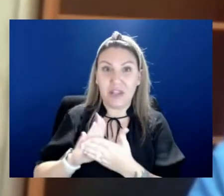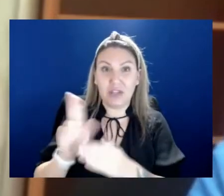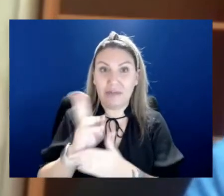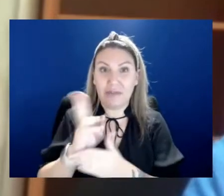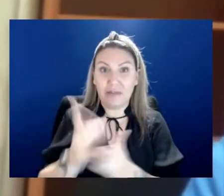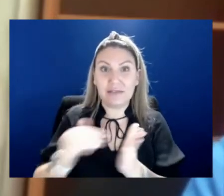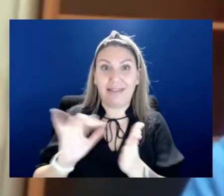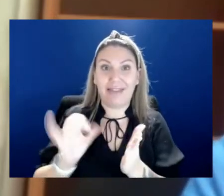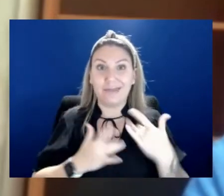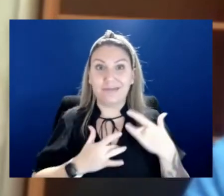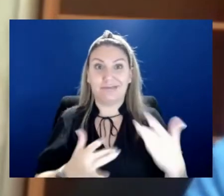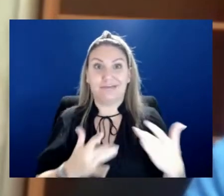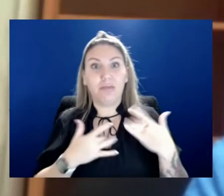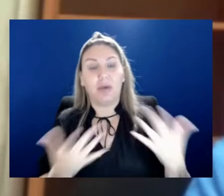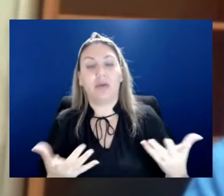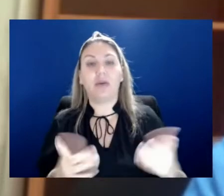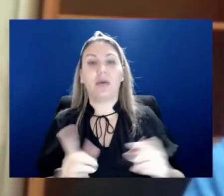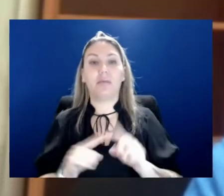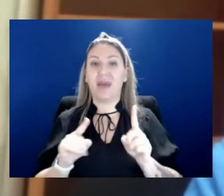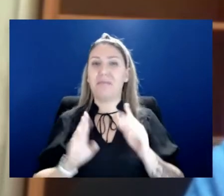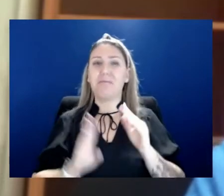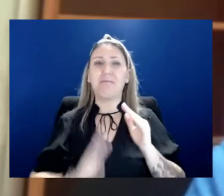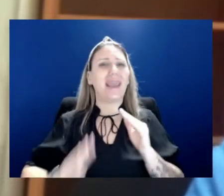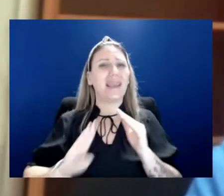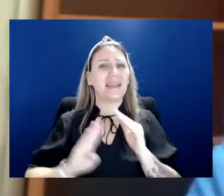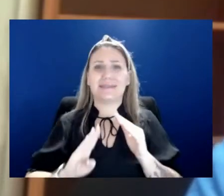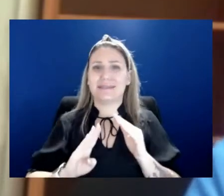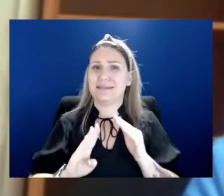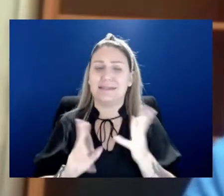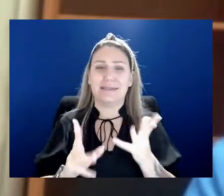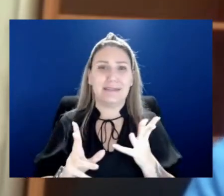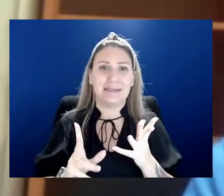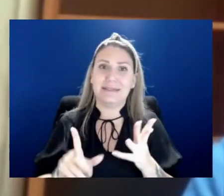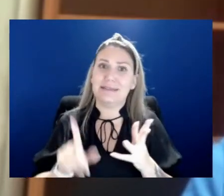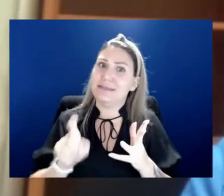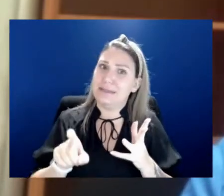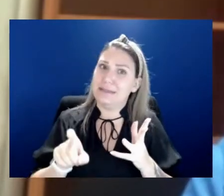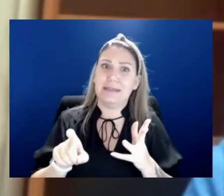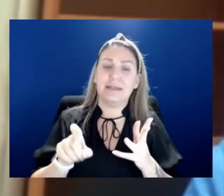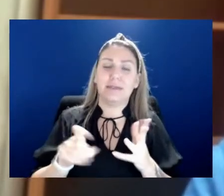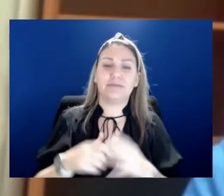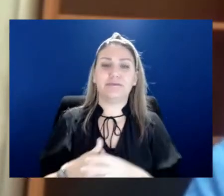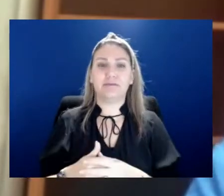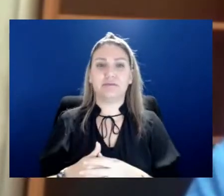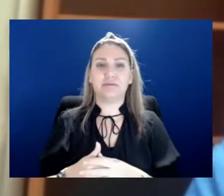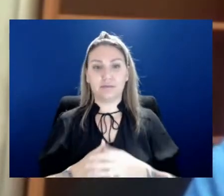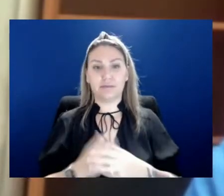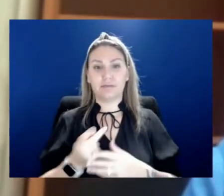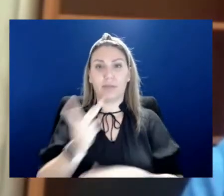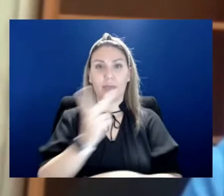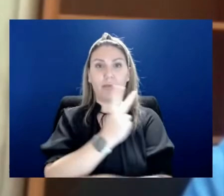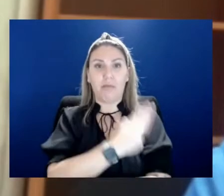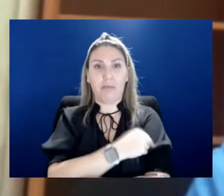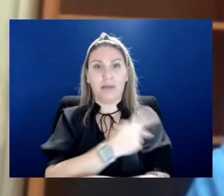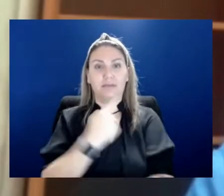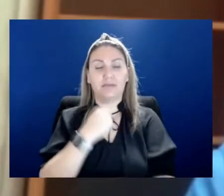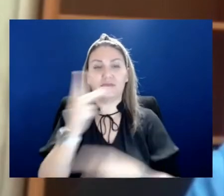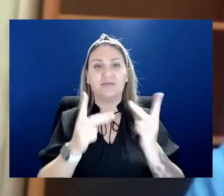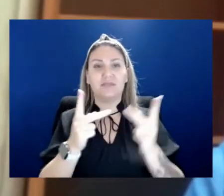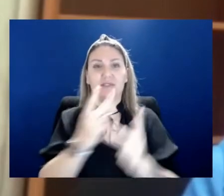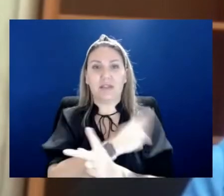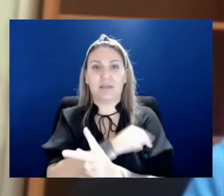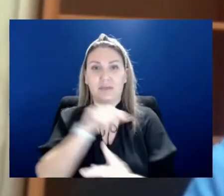So even the basics are in short supply. In some hospitals, we visited a hospital